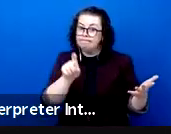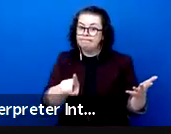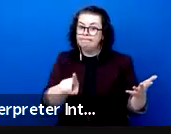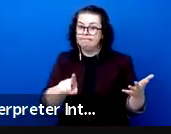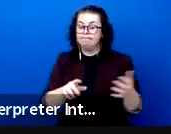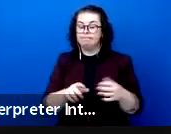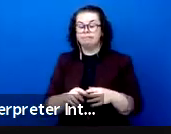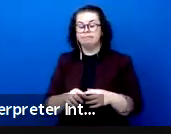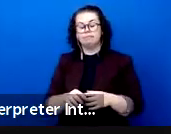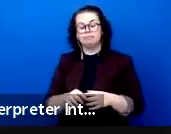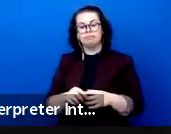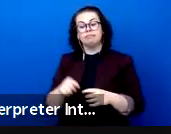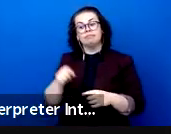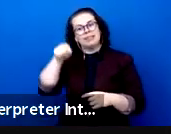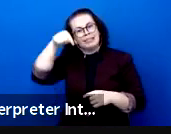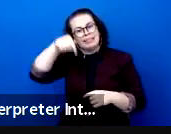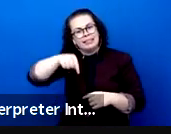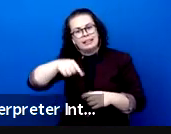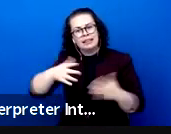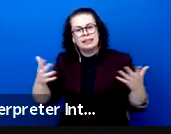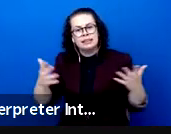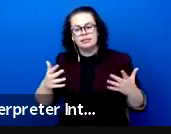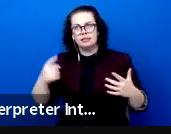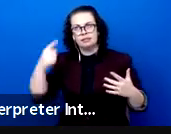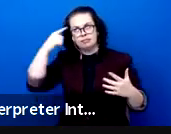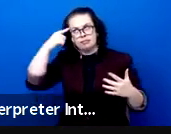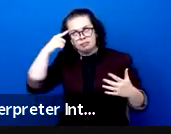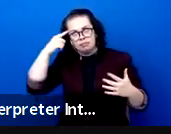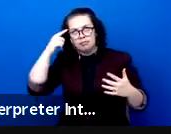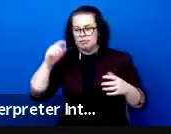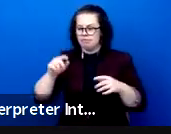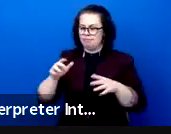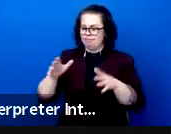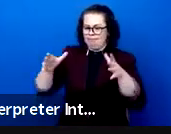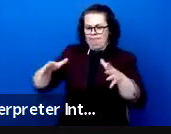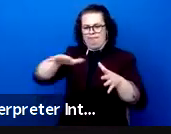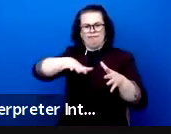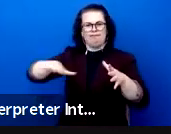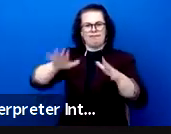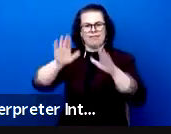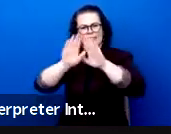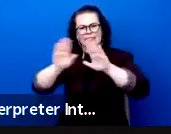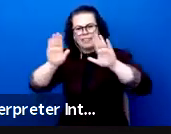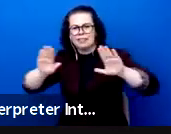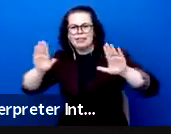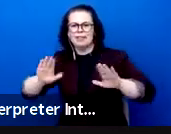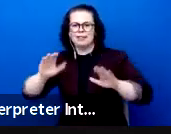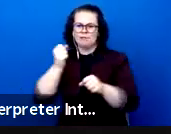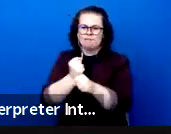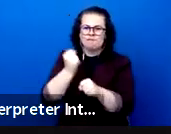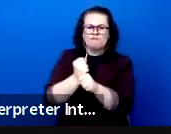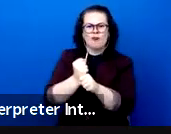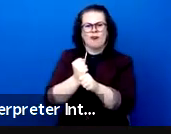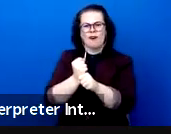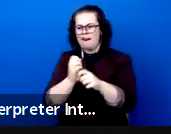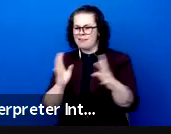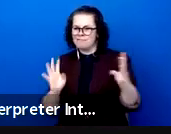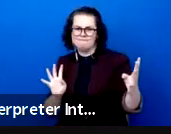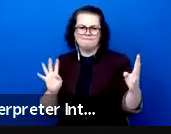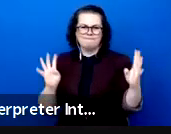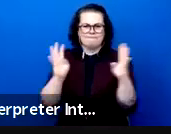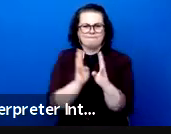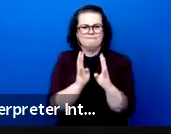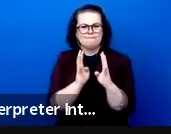discuss, with its cathartic or simply recreational virtues cannot